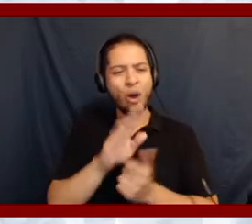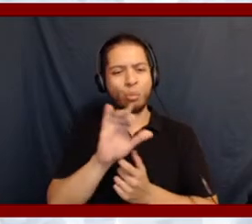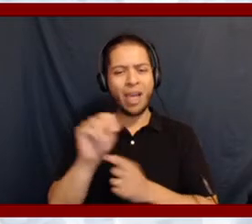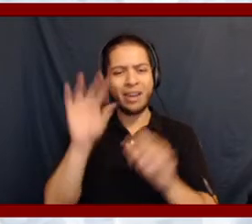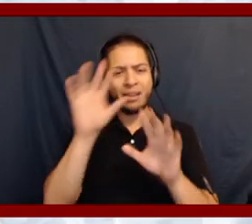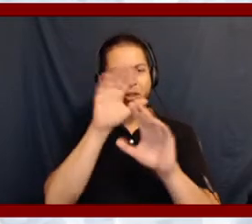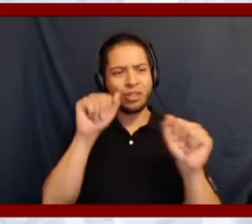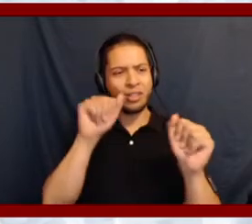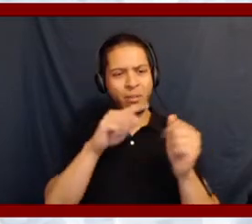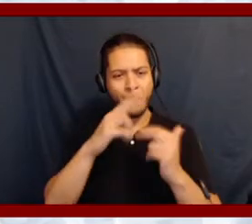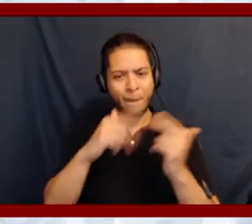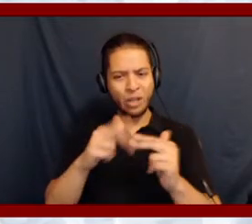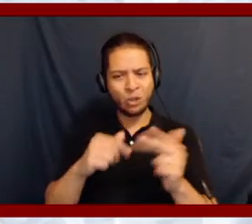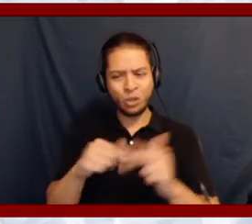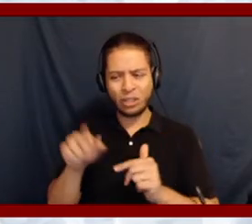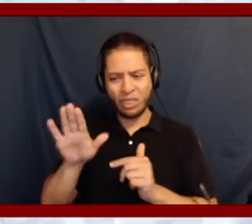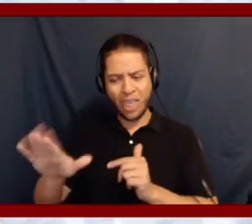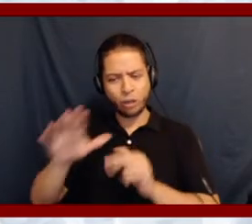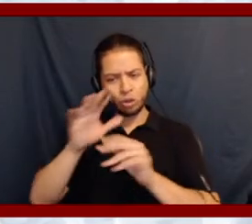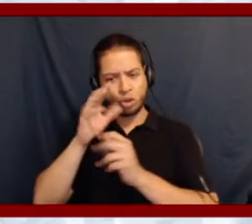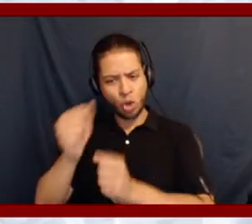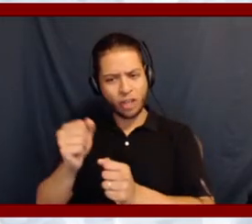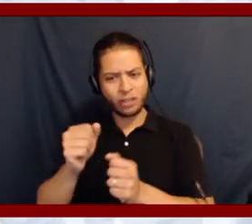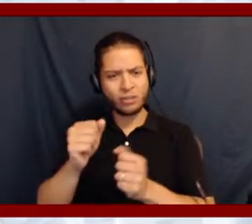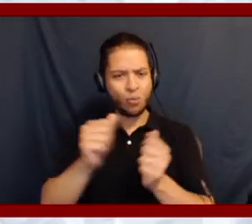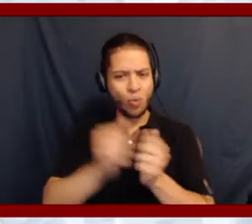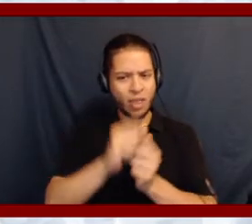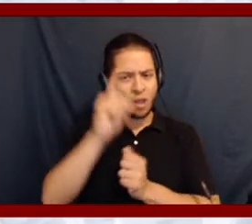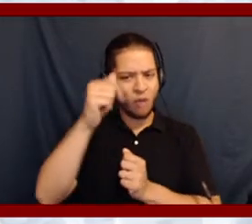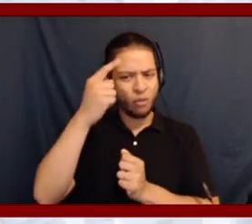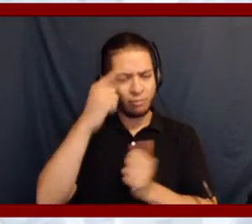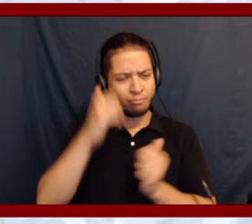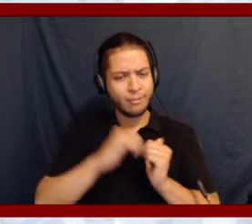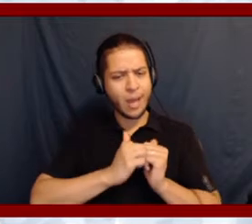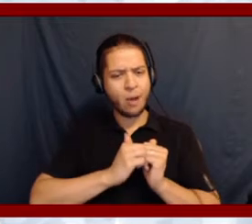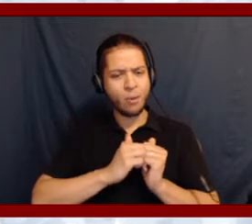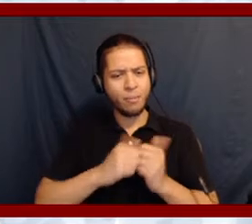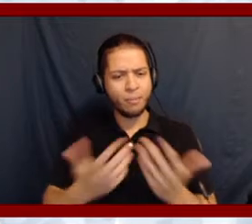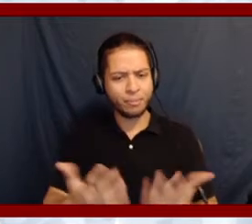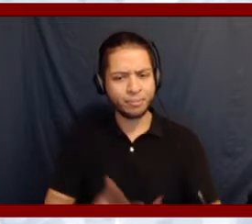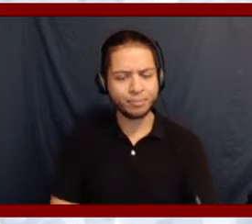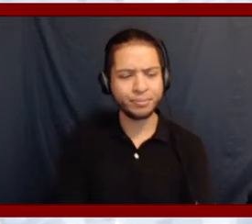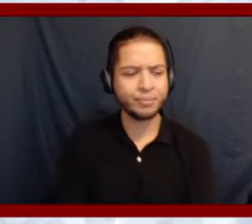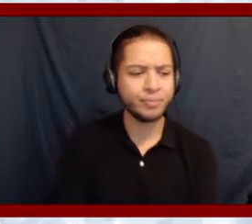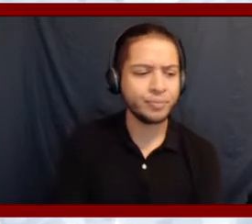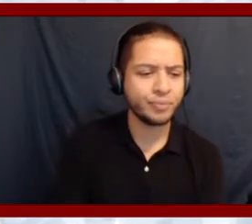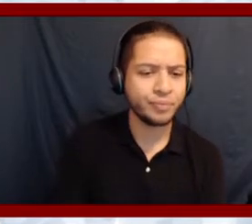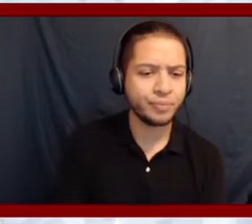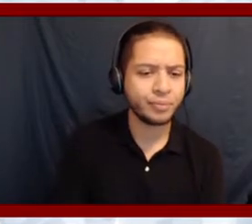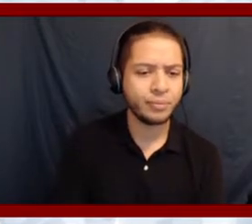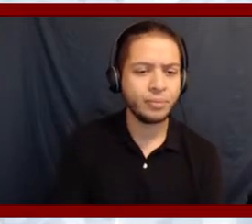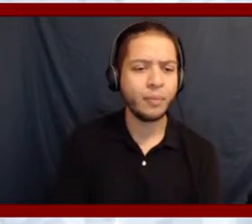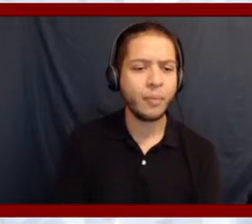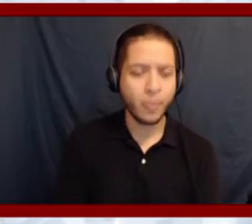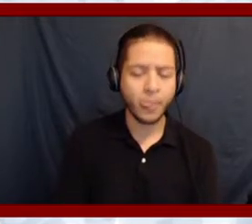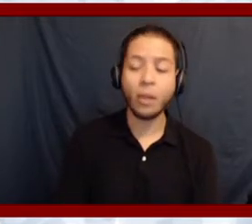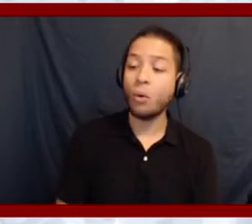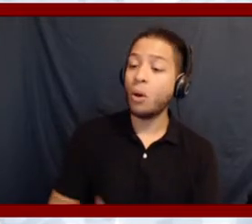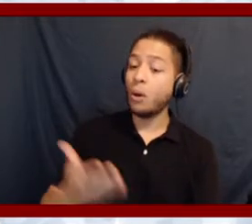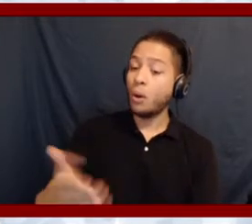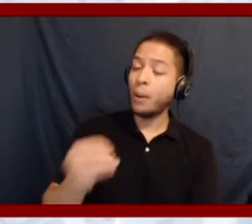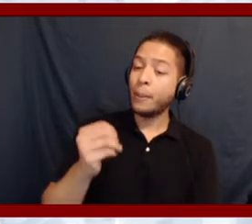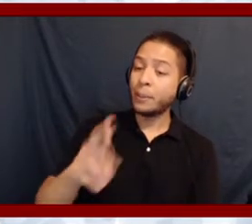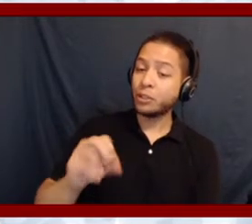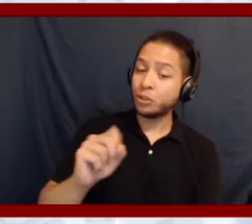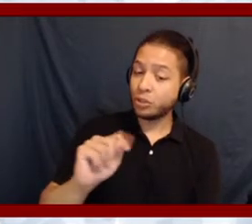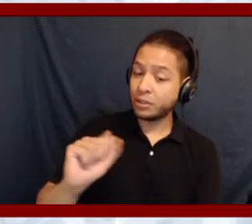and government within the African-American community? Well, Mr. Stagg, let me first of all say that it's